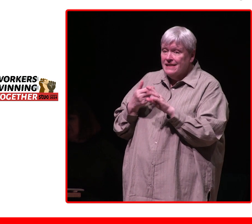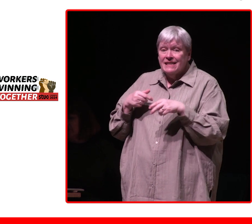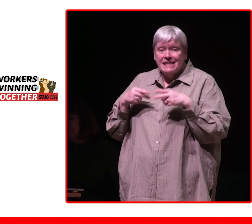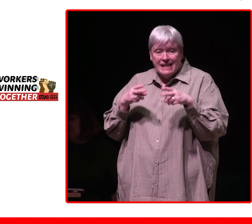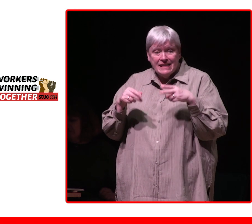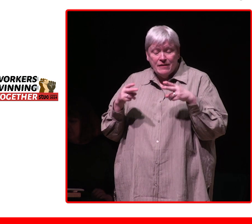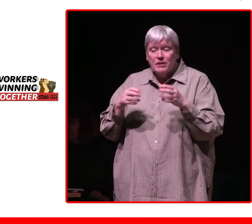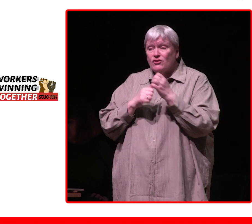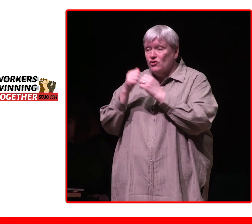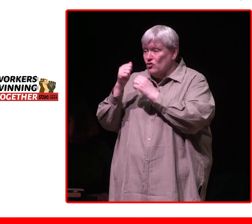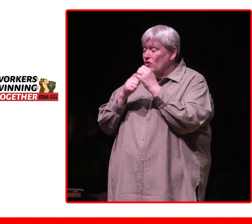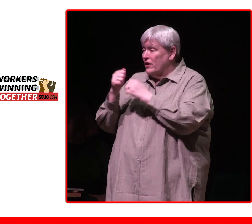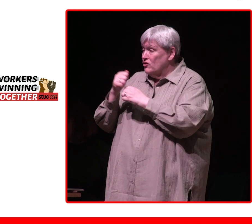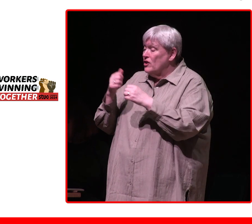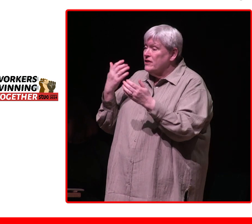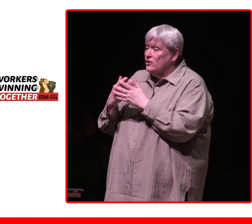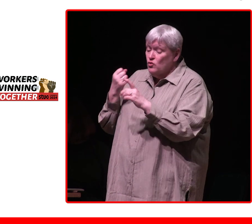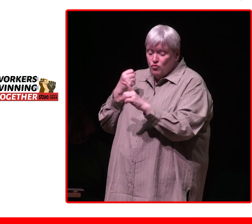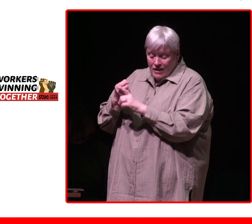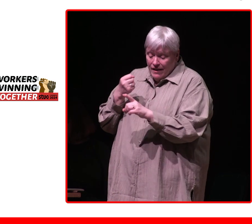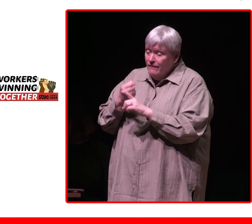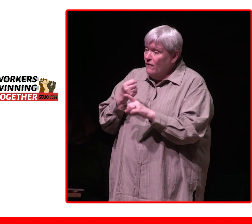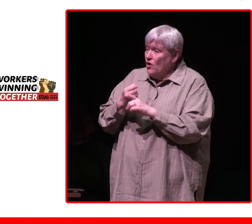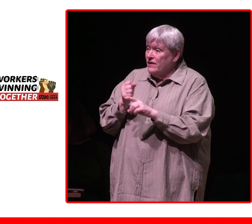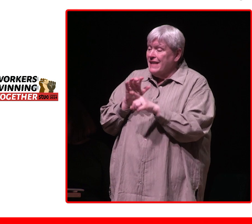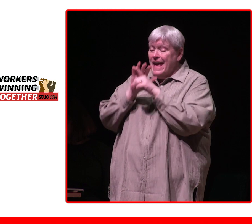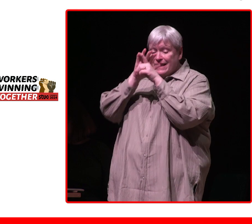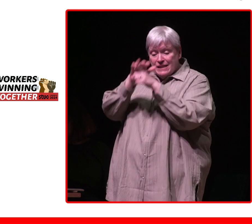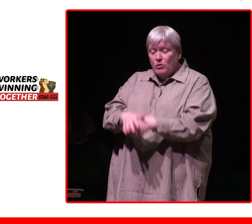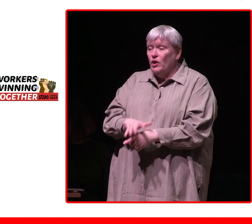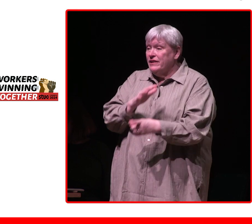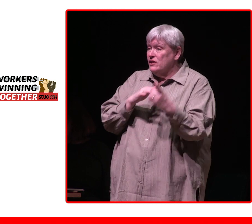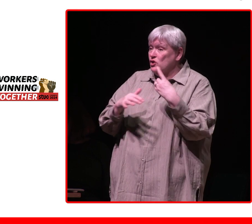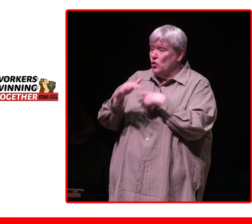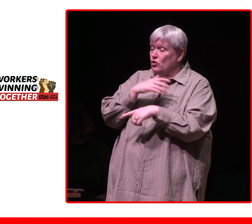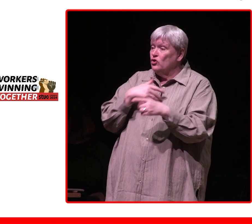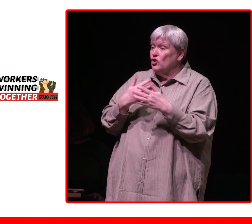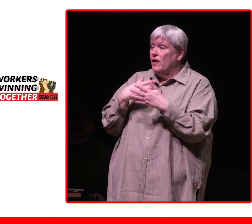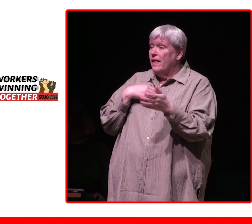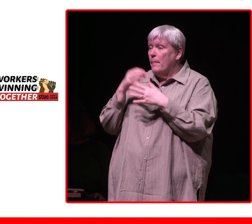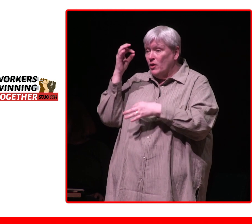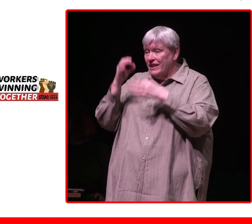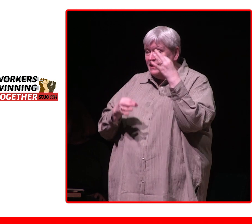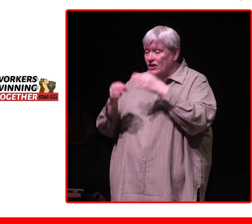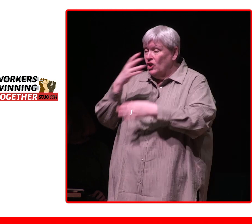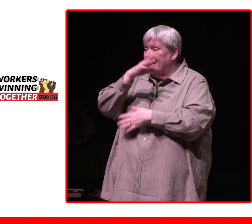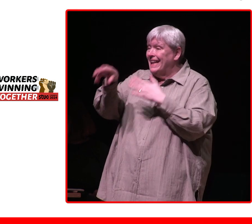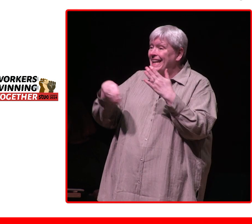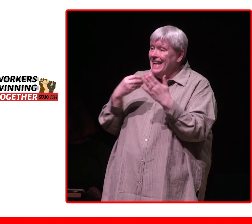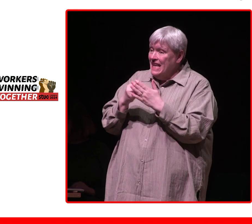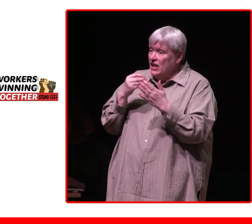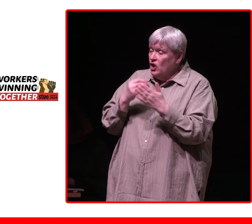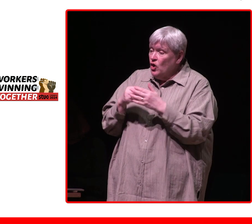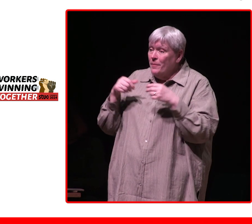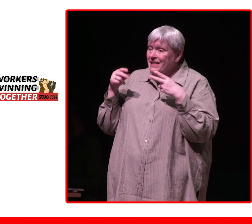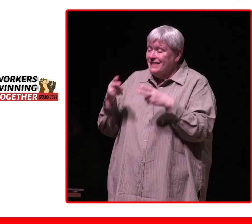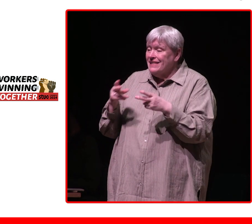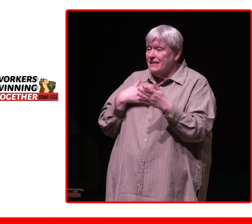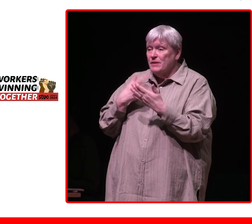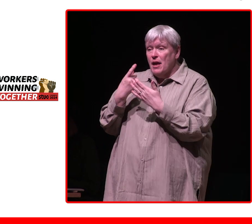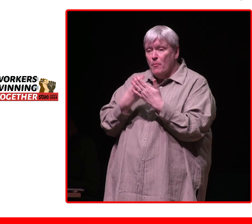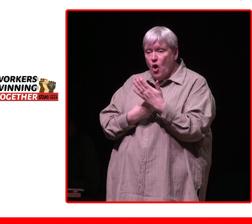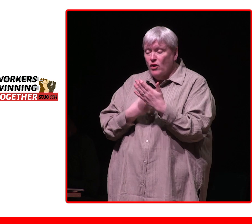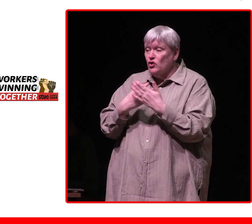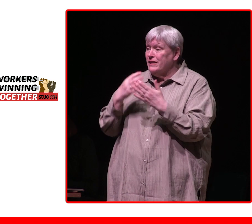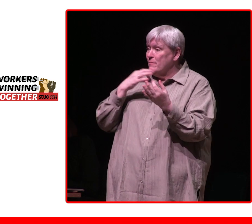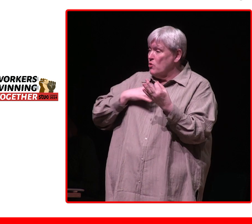and structures act to reinforce the exploitative social, political and economic systems that prioritise profit over